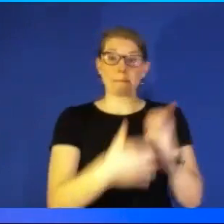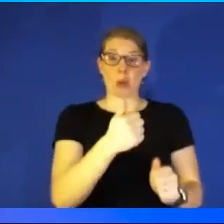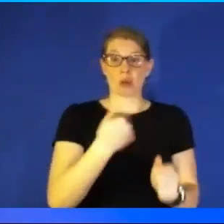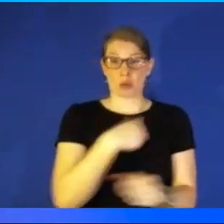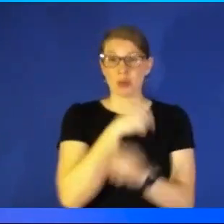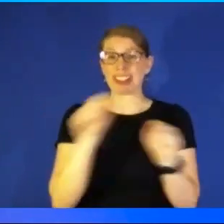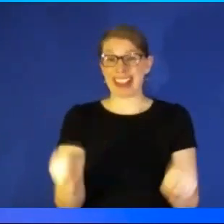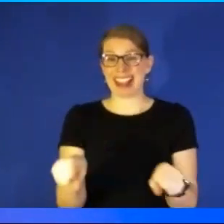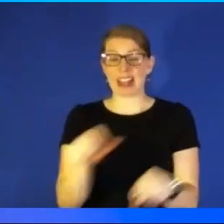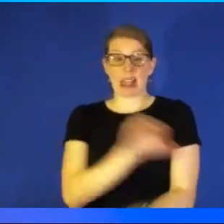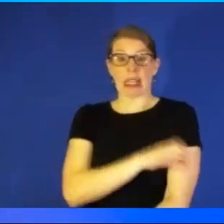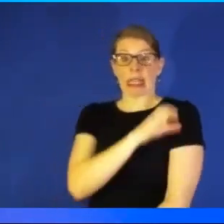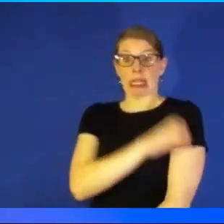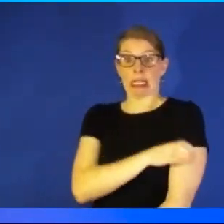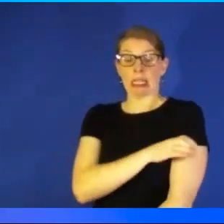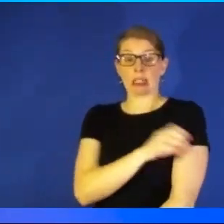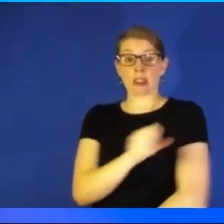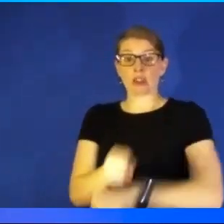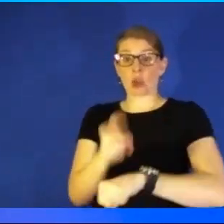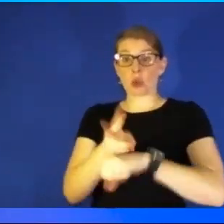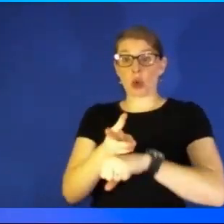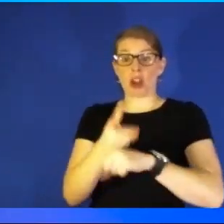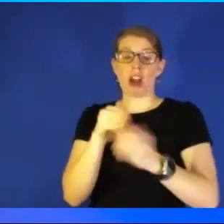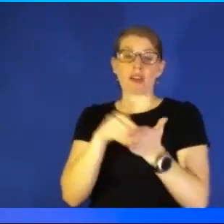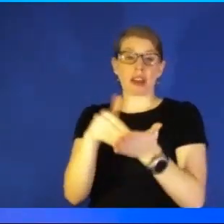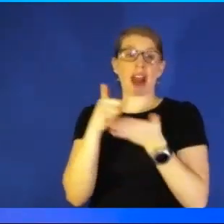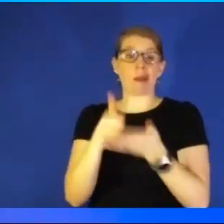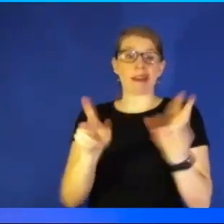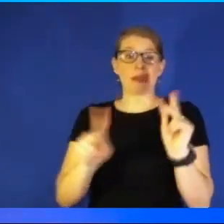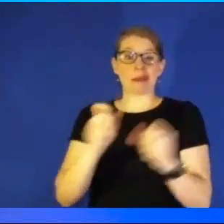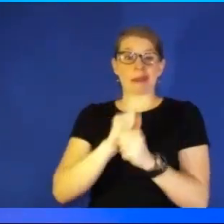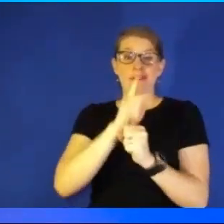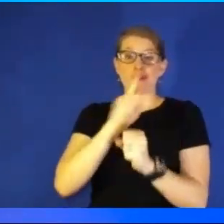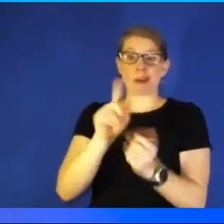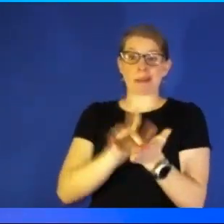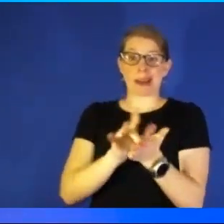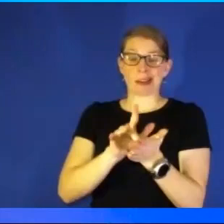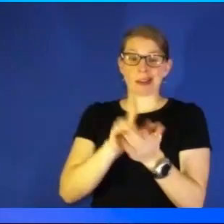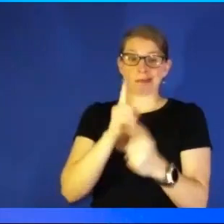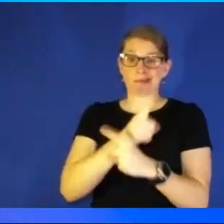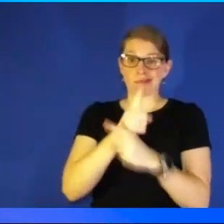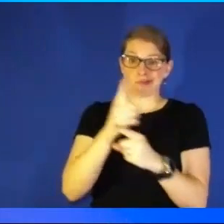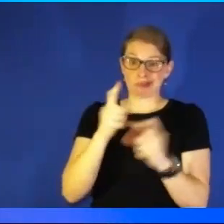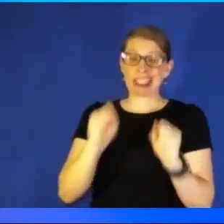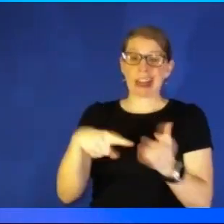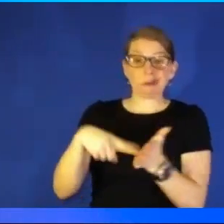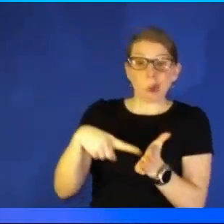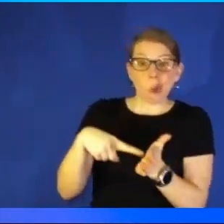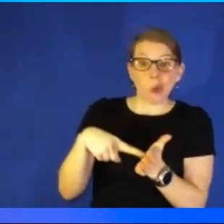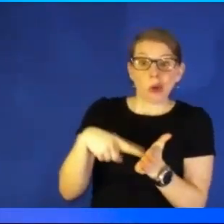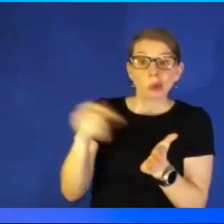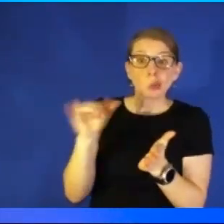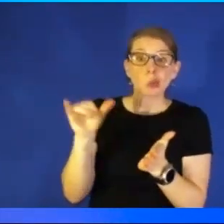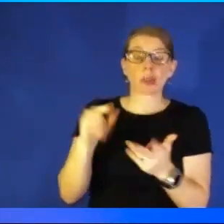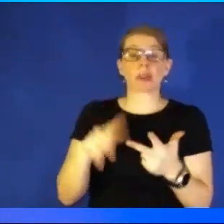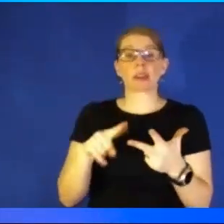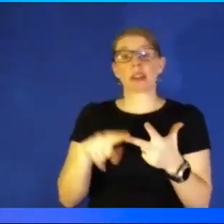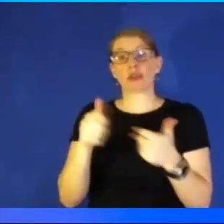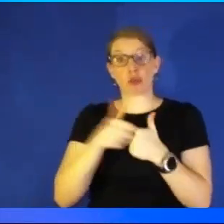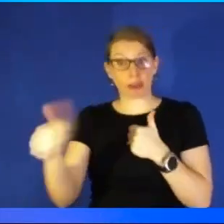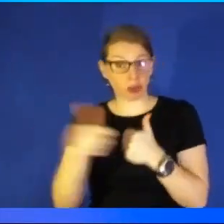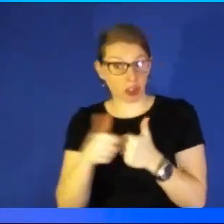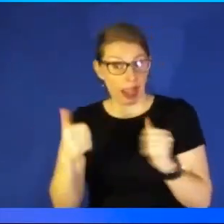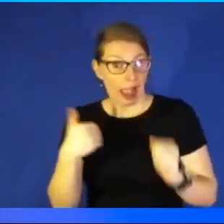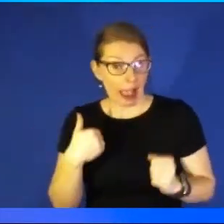our social workers are often helping people make sure that their medications are affordable, that they have transportation to and